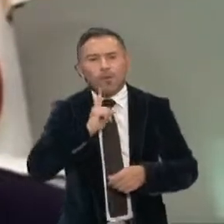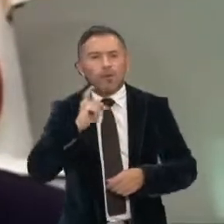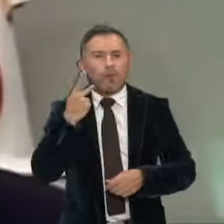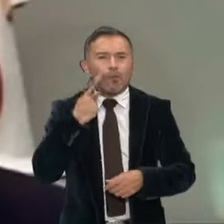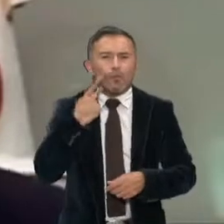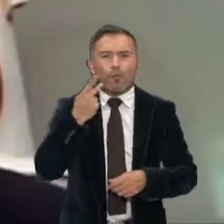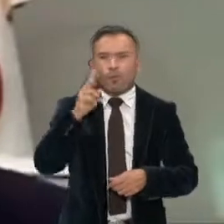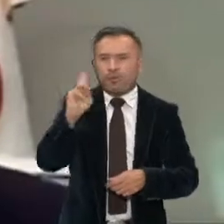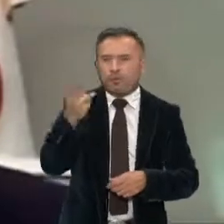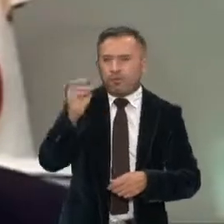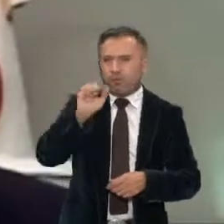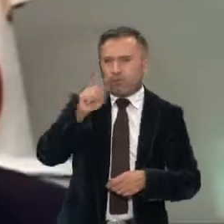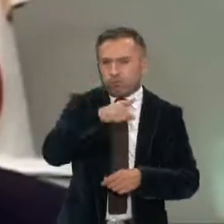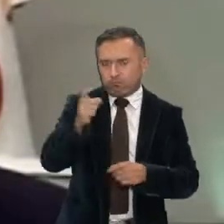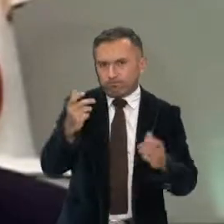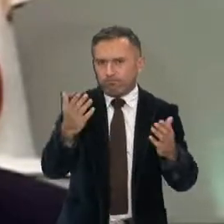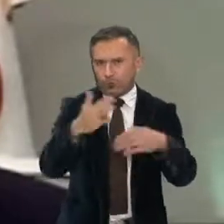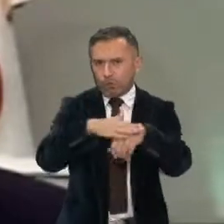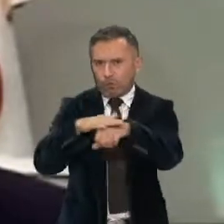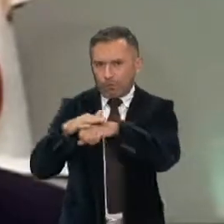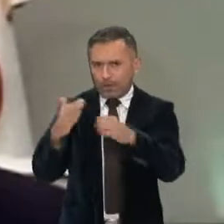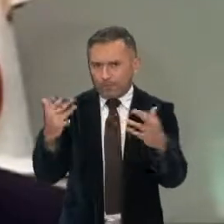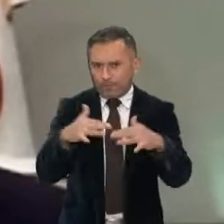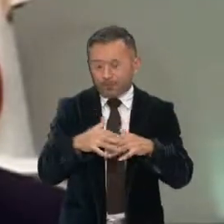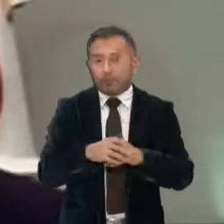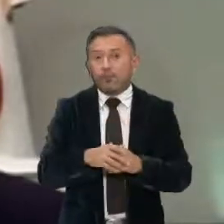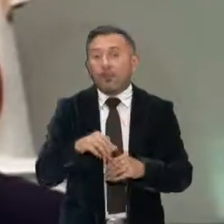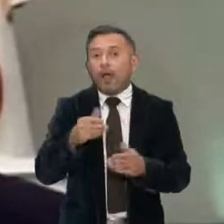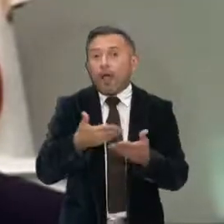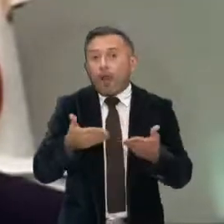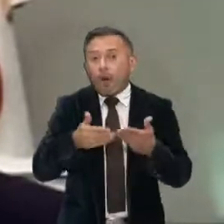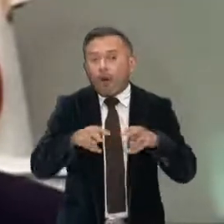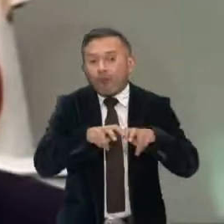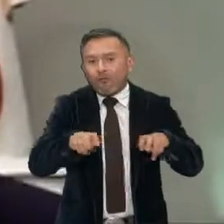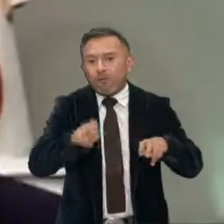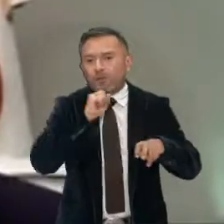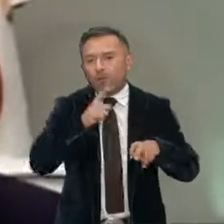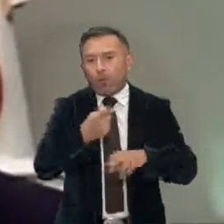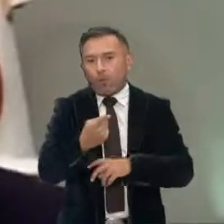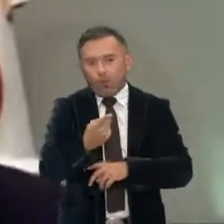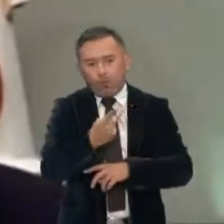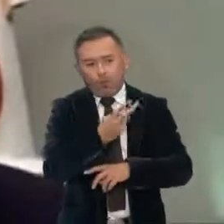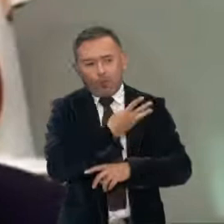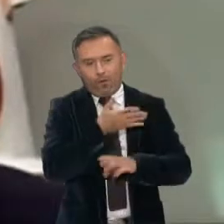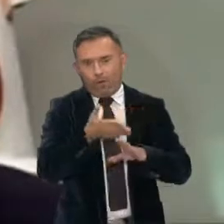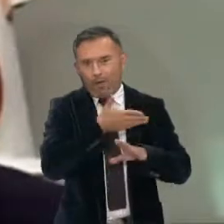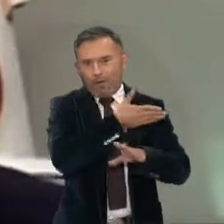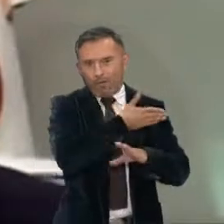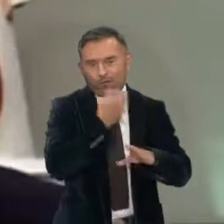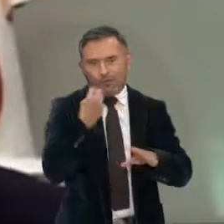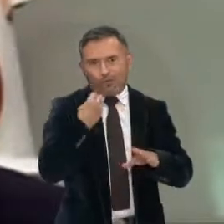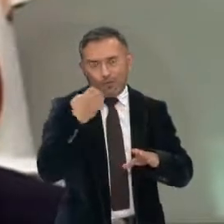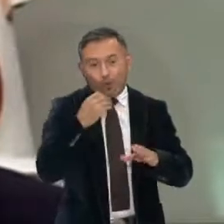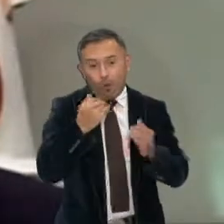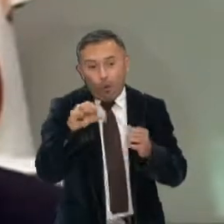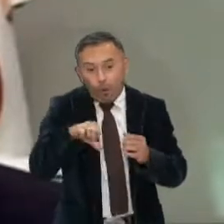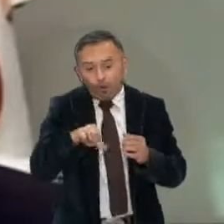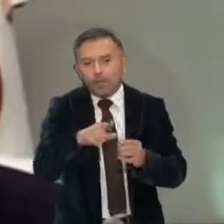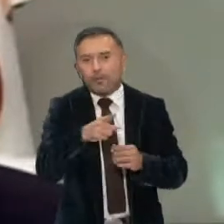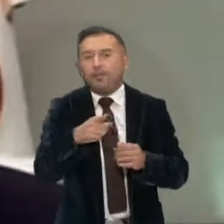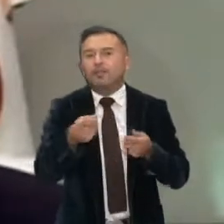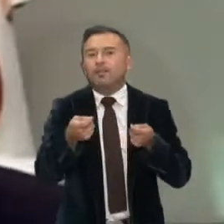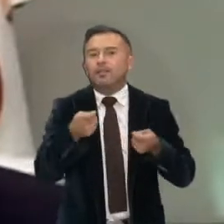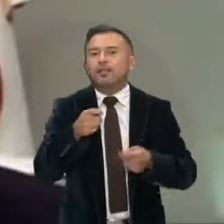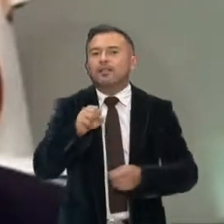the society to do this. Today we have a first-line seminar or course, and we have held already